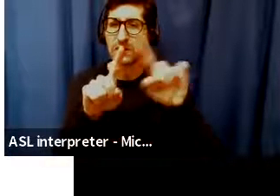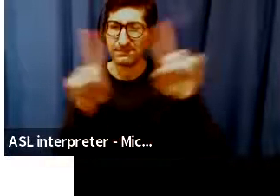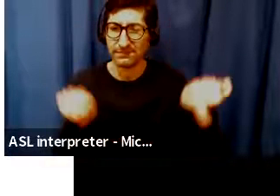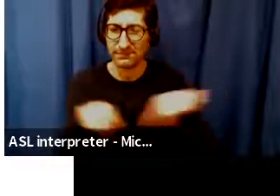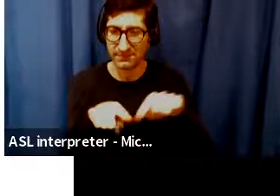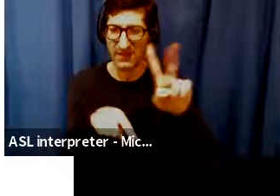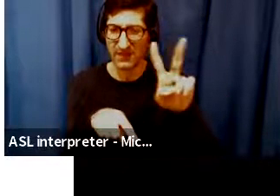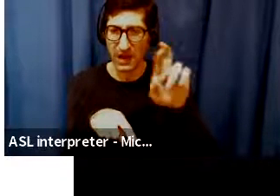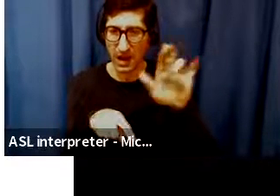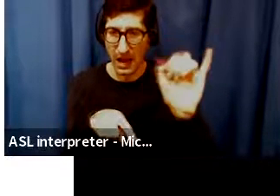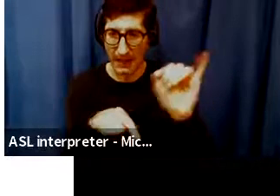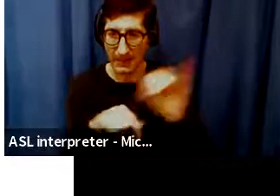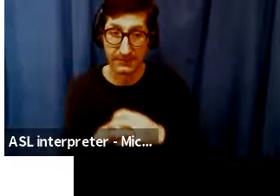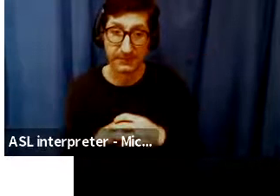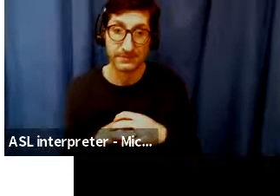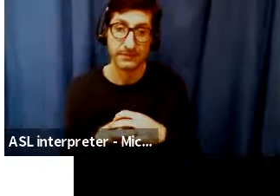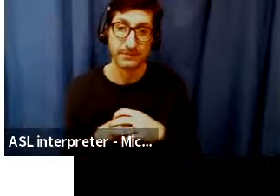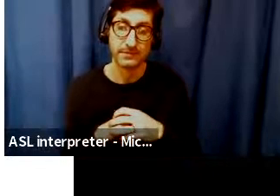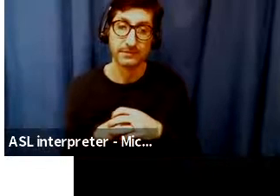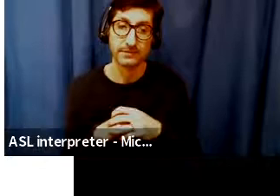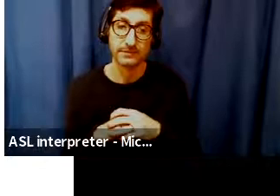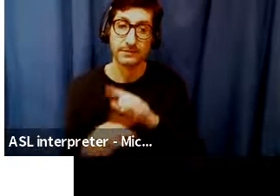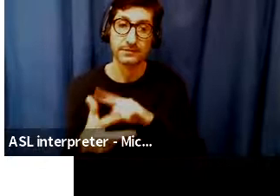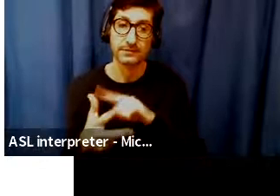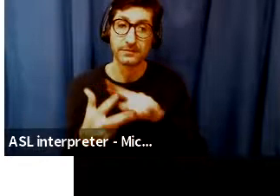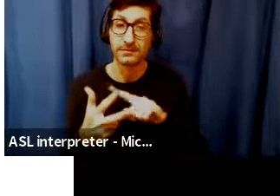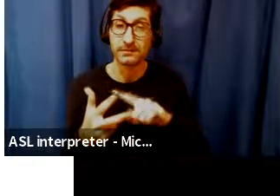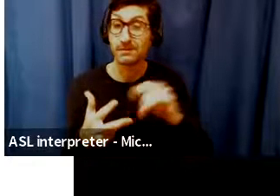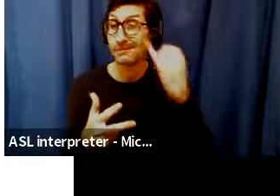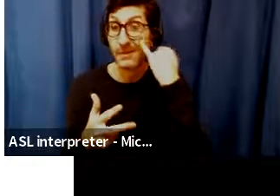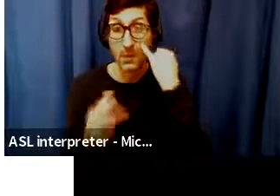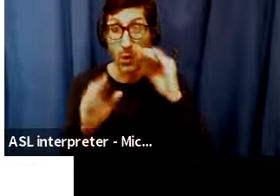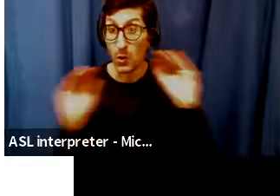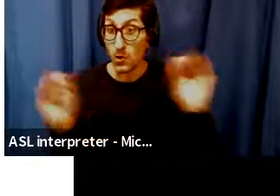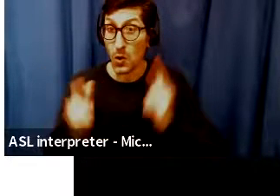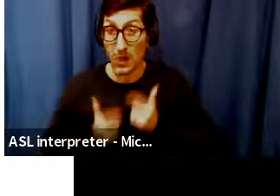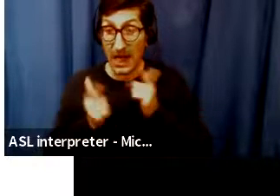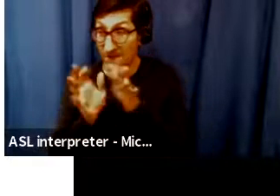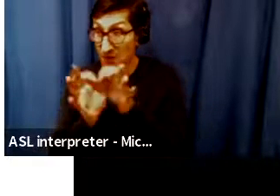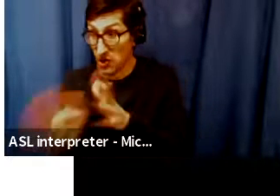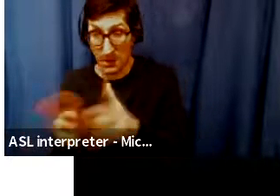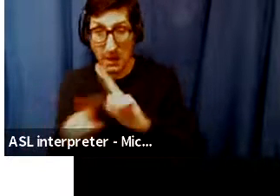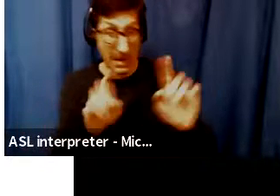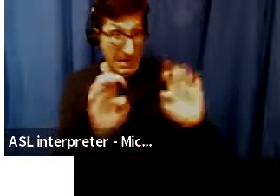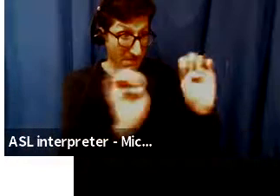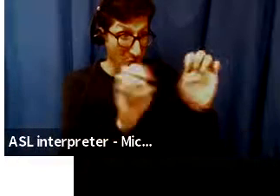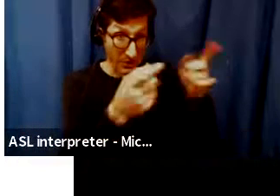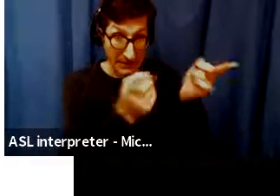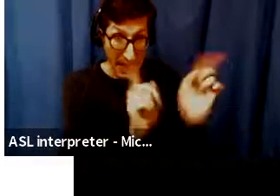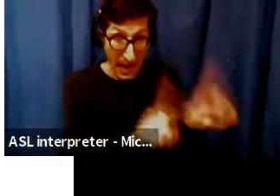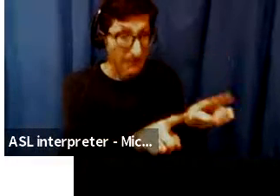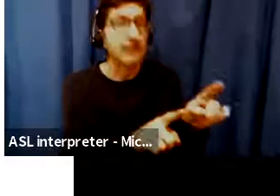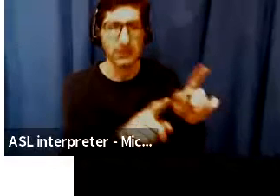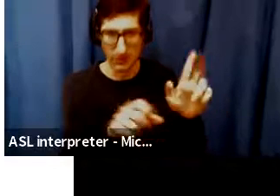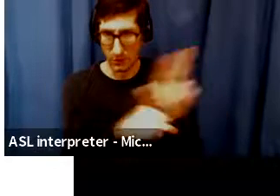When there's no in-person interpreter and there's an emergency. So until an